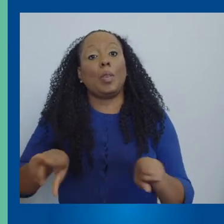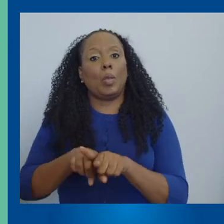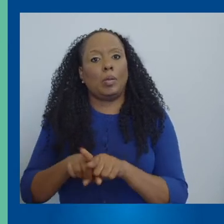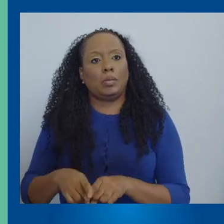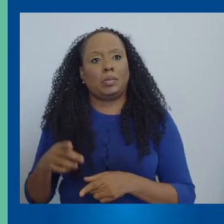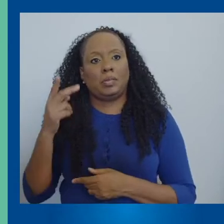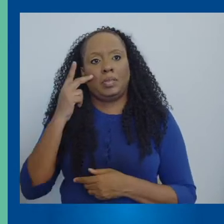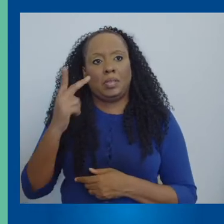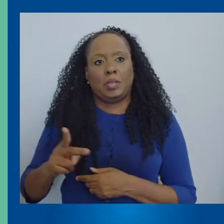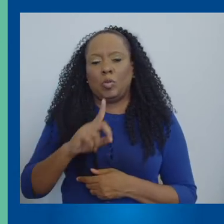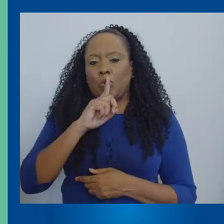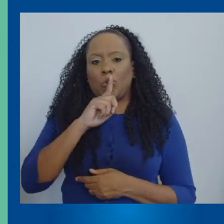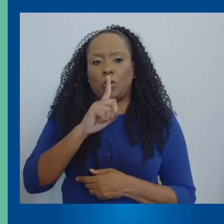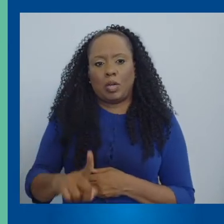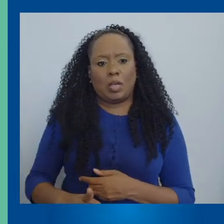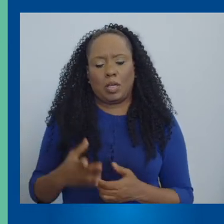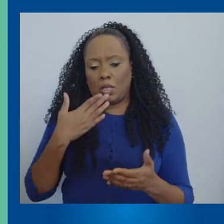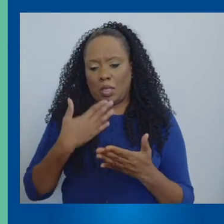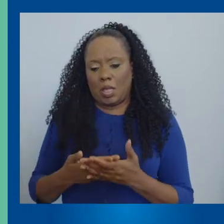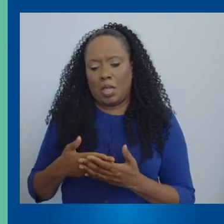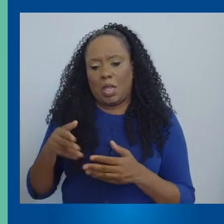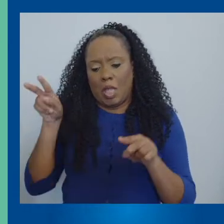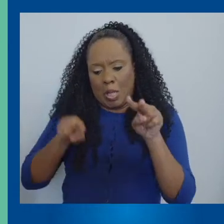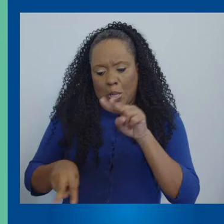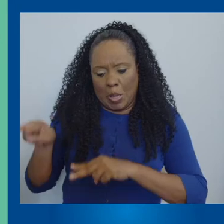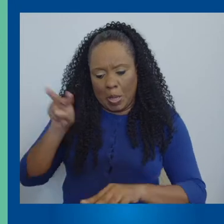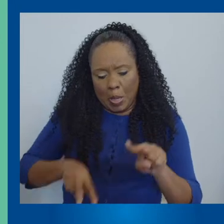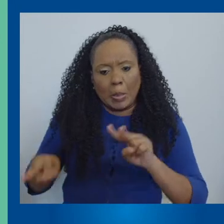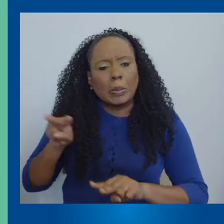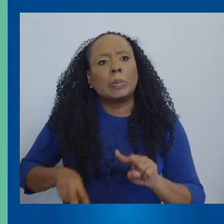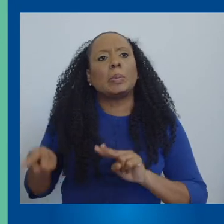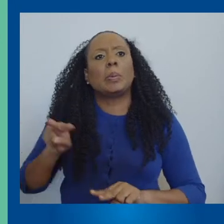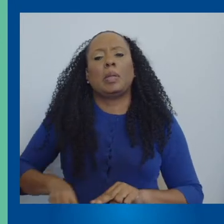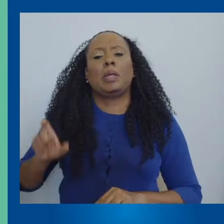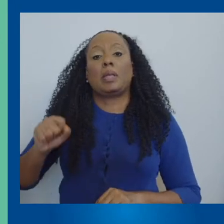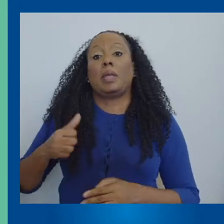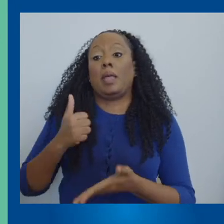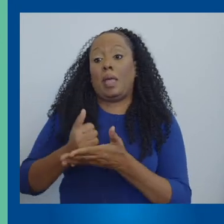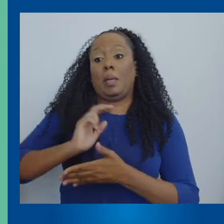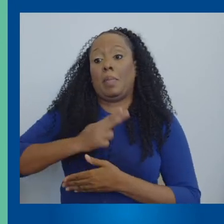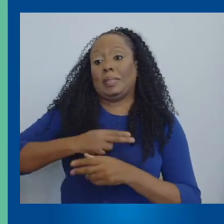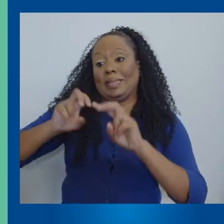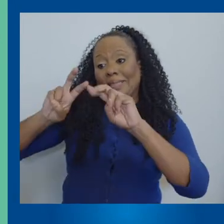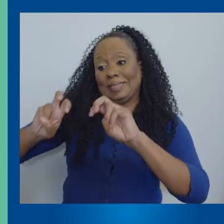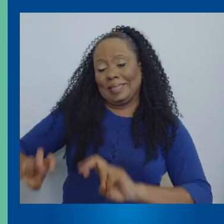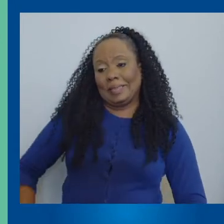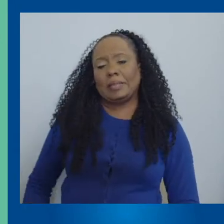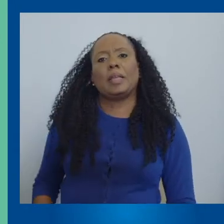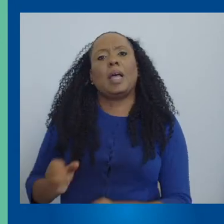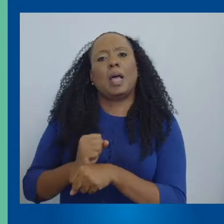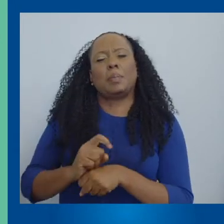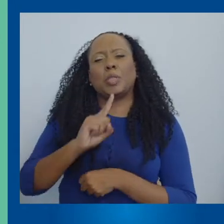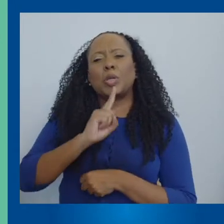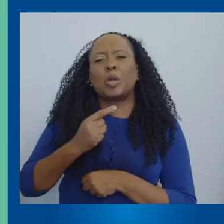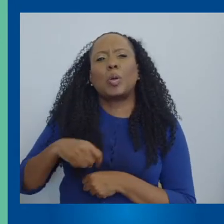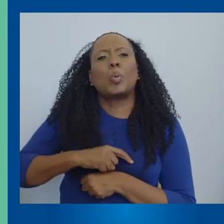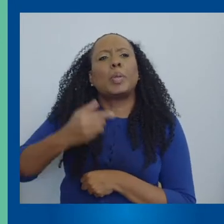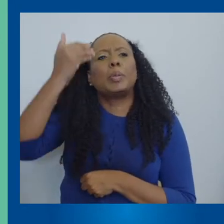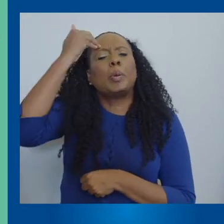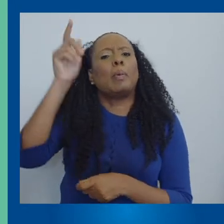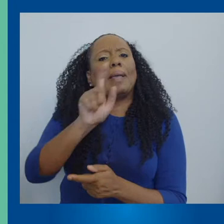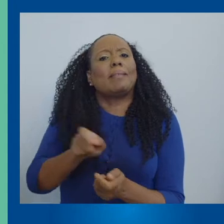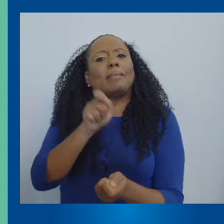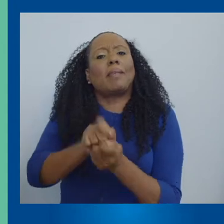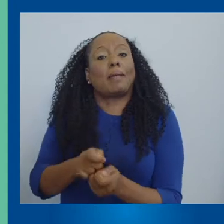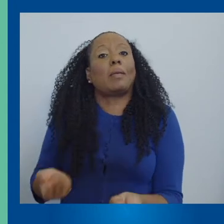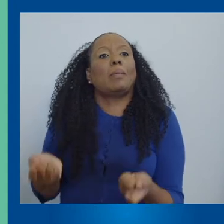very informative monitoring point that can help assess and keep a finger on the pulse of this really